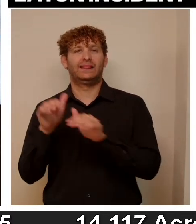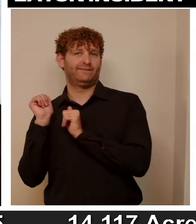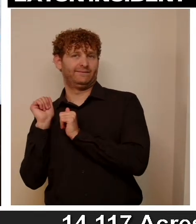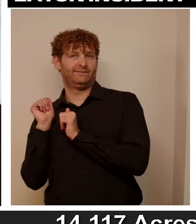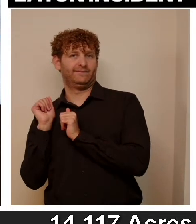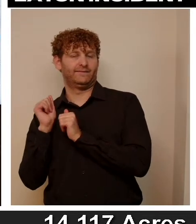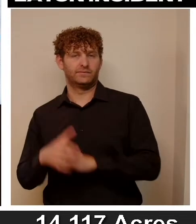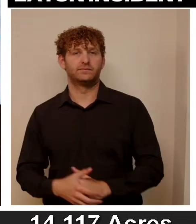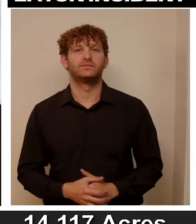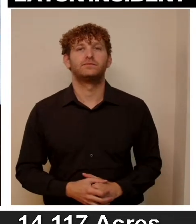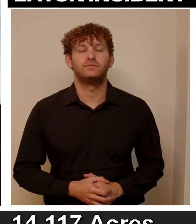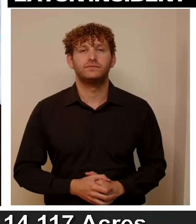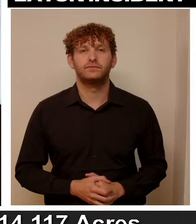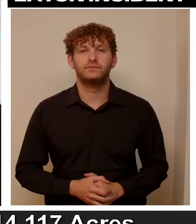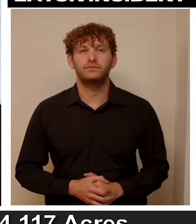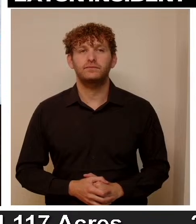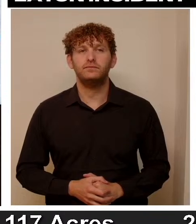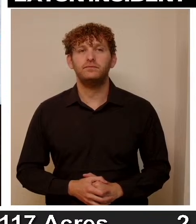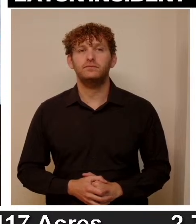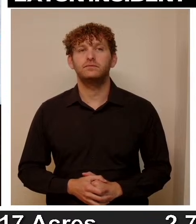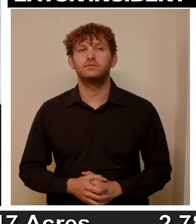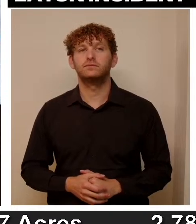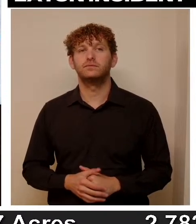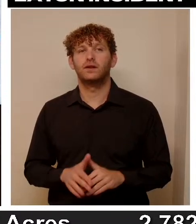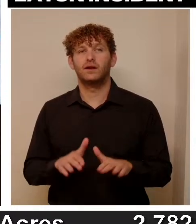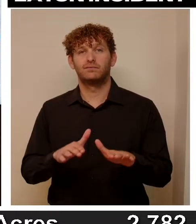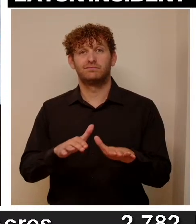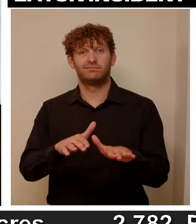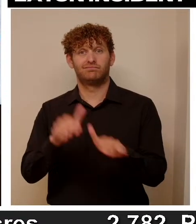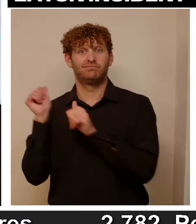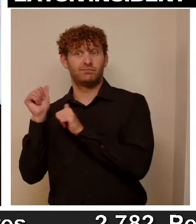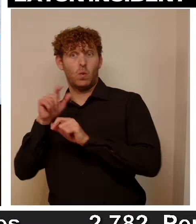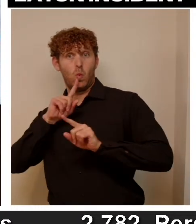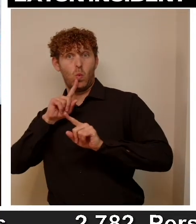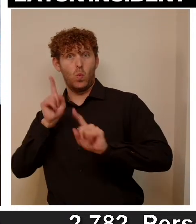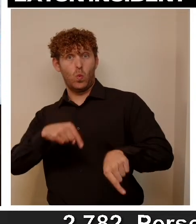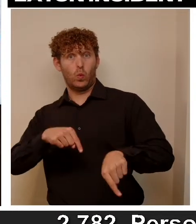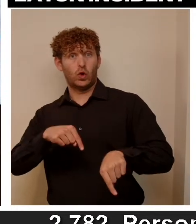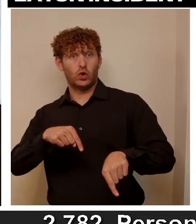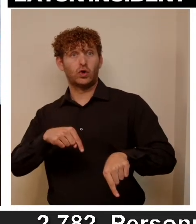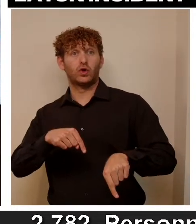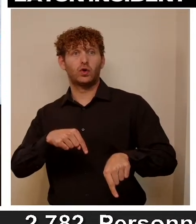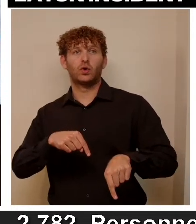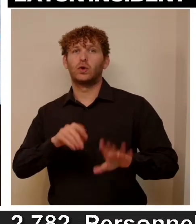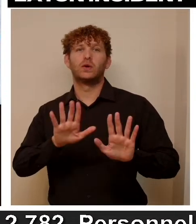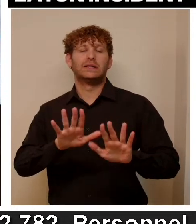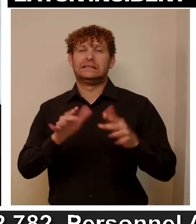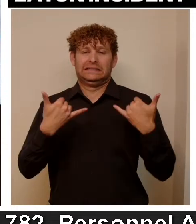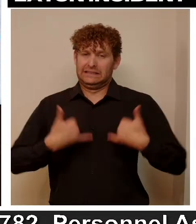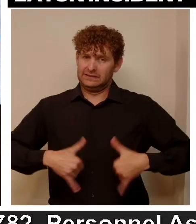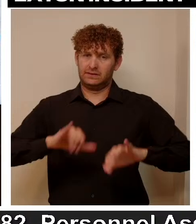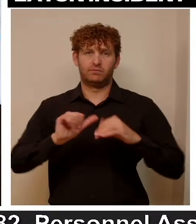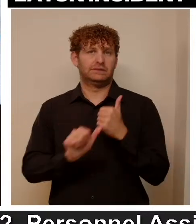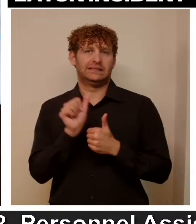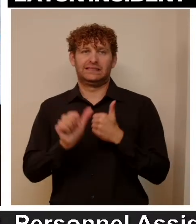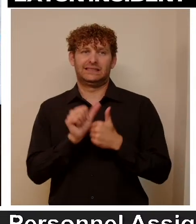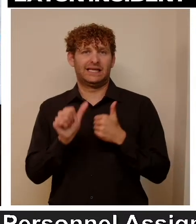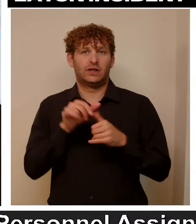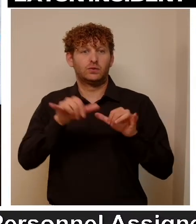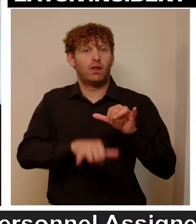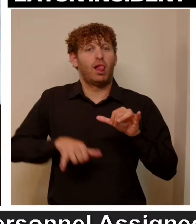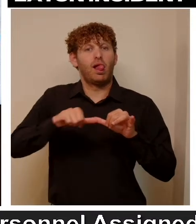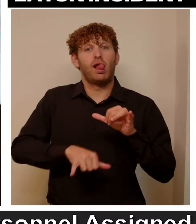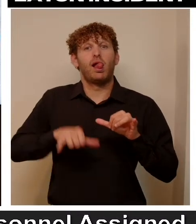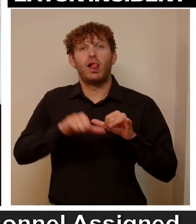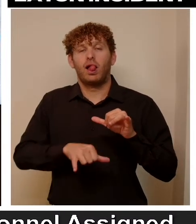area. It's still the evacuation ordered area, and it's just too dangerous to do some of the things that that people may want to do.